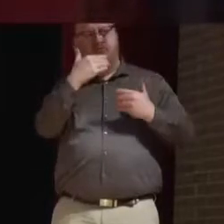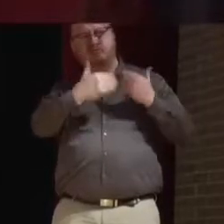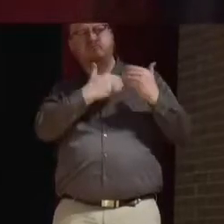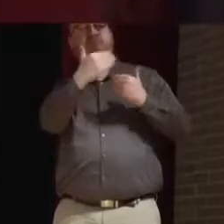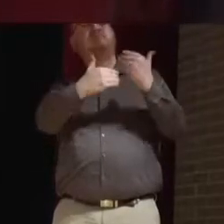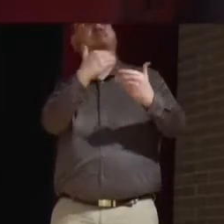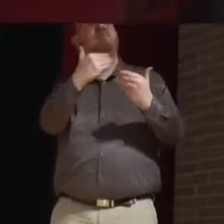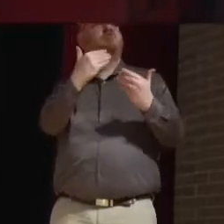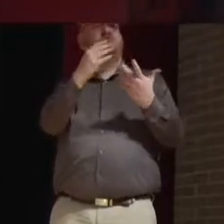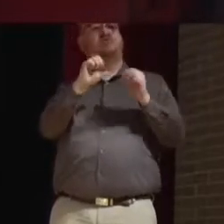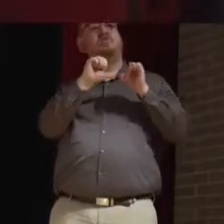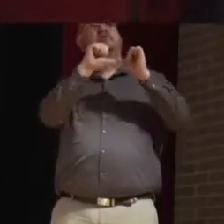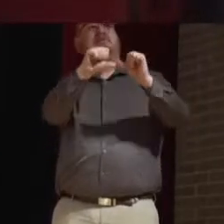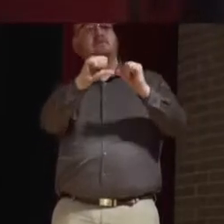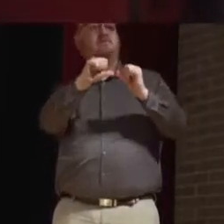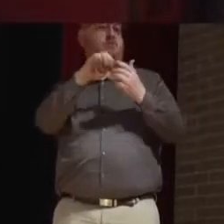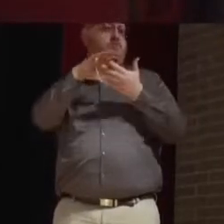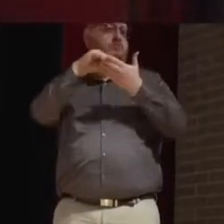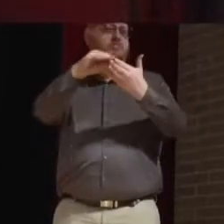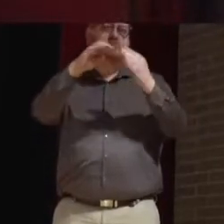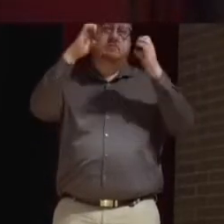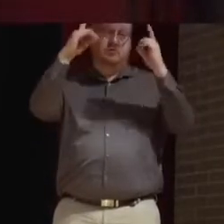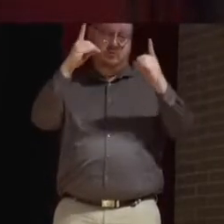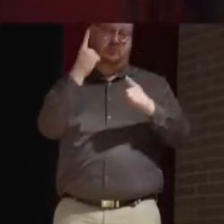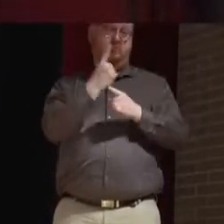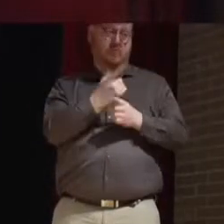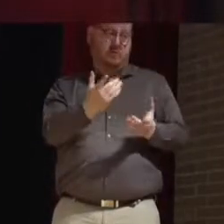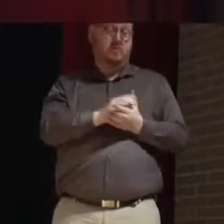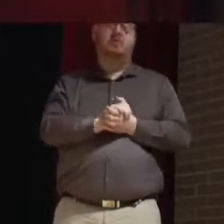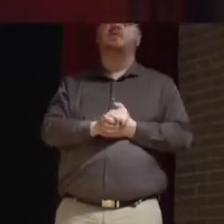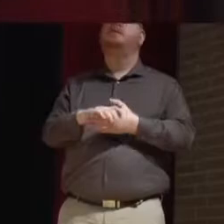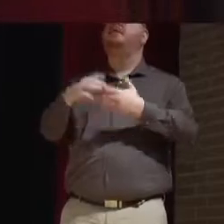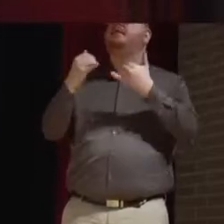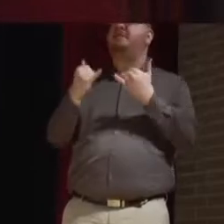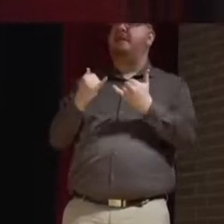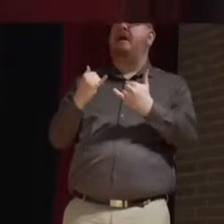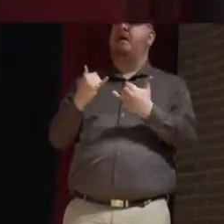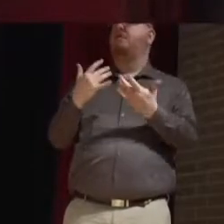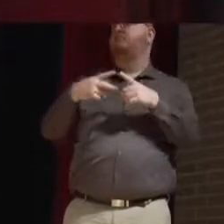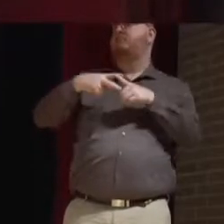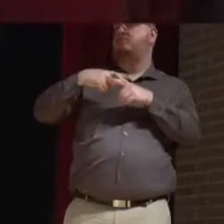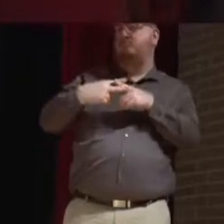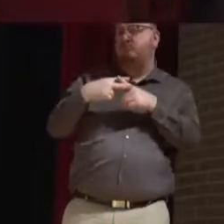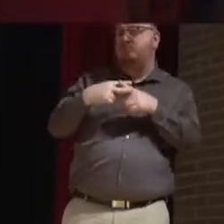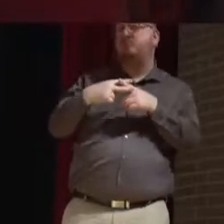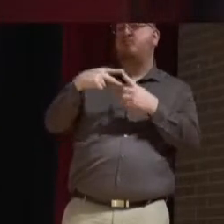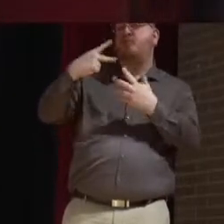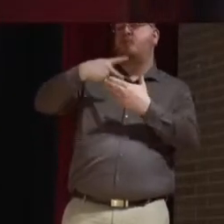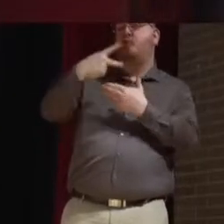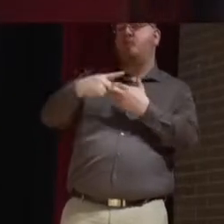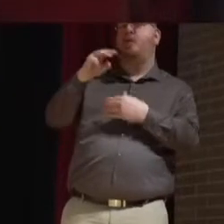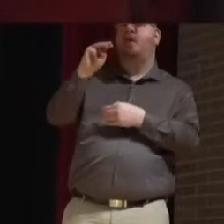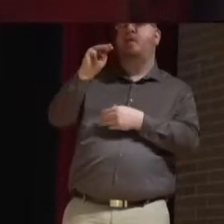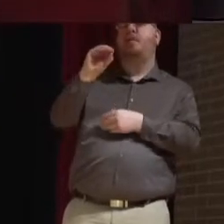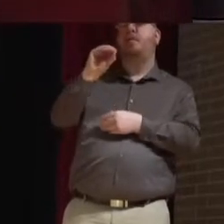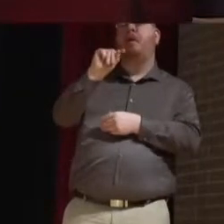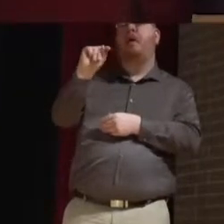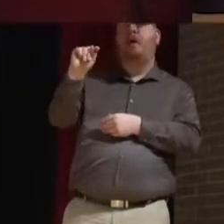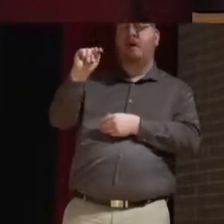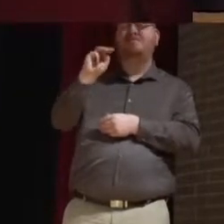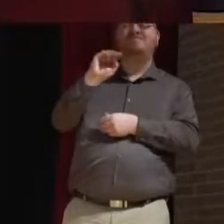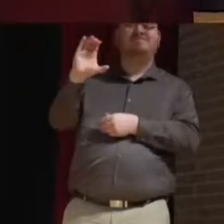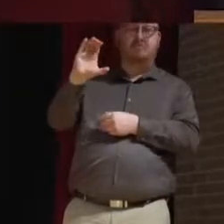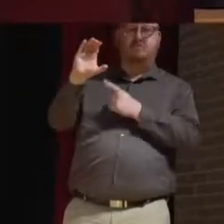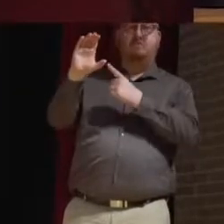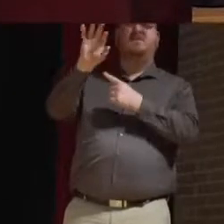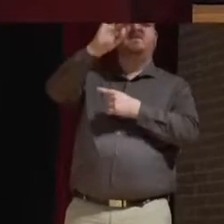to further your education and training. Right now I'm in the automotive program there over at Mott over in Flint, and